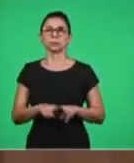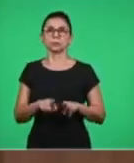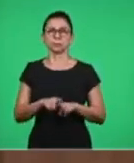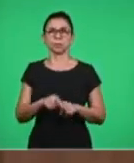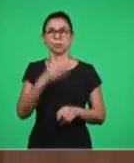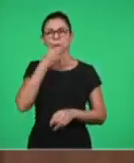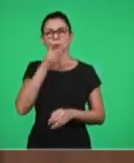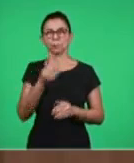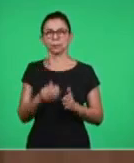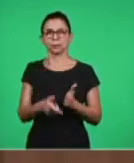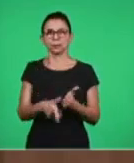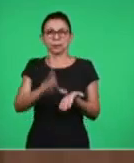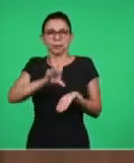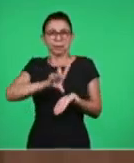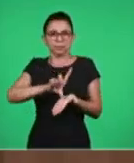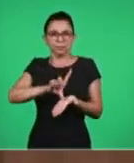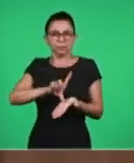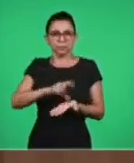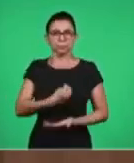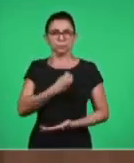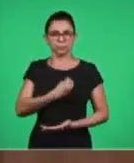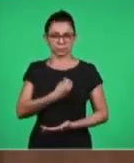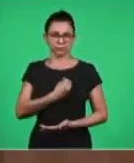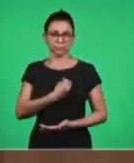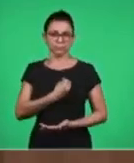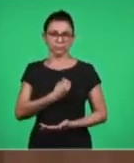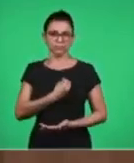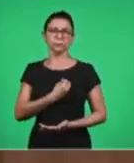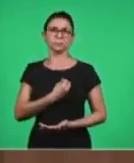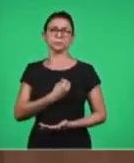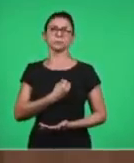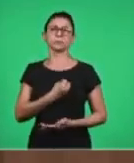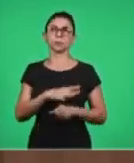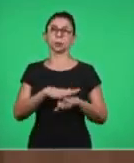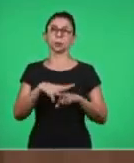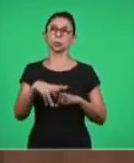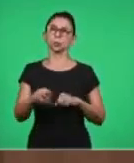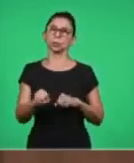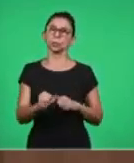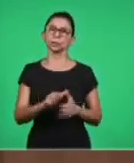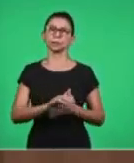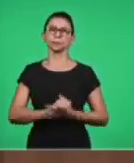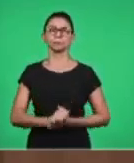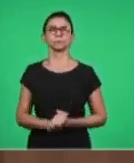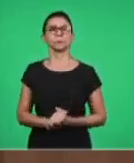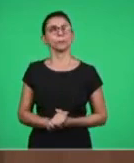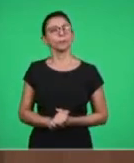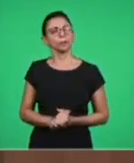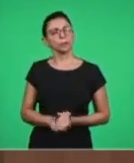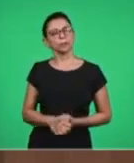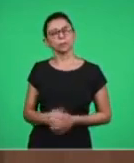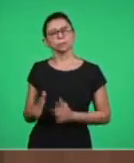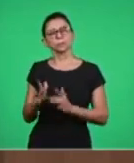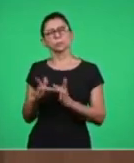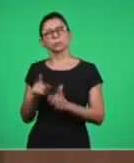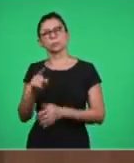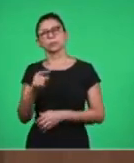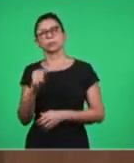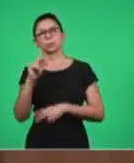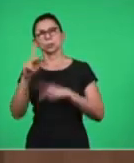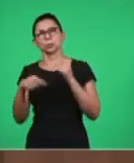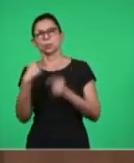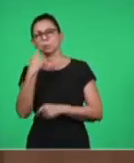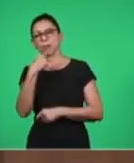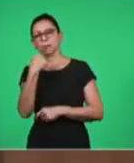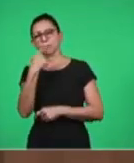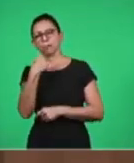he weeps upon because of the city. These people honor me with lips, but their hearts is